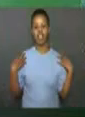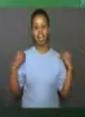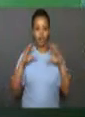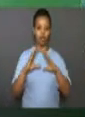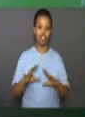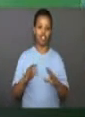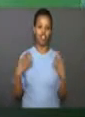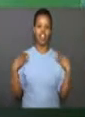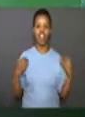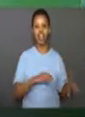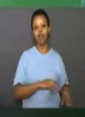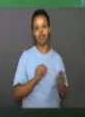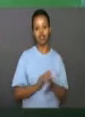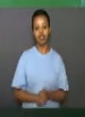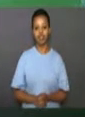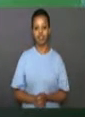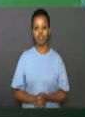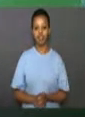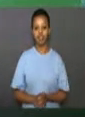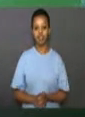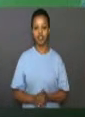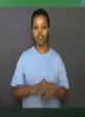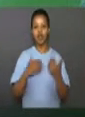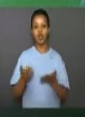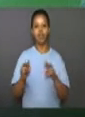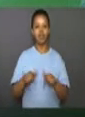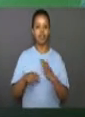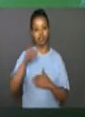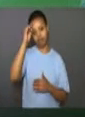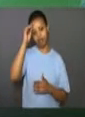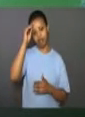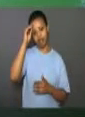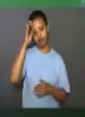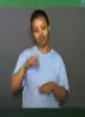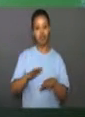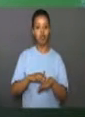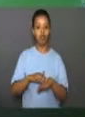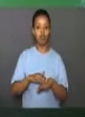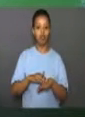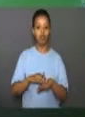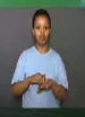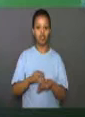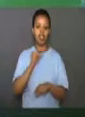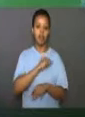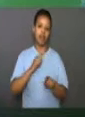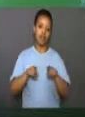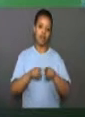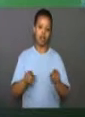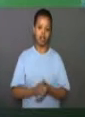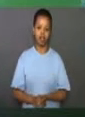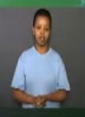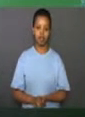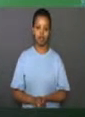Hello, teacher. Hello, students. Welcome to today's lesson on patterns of